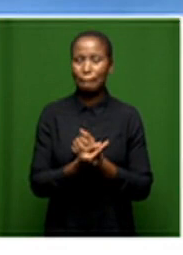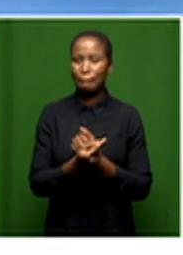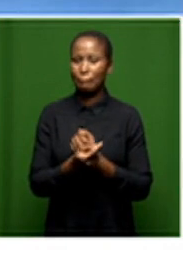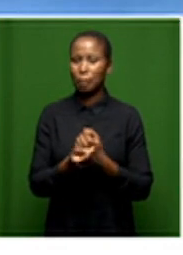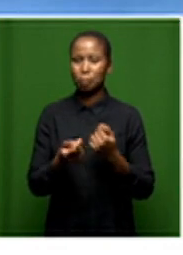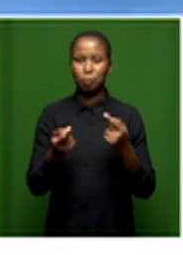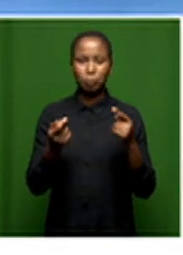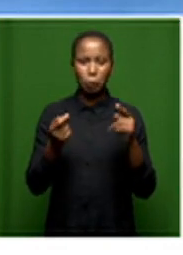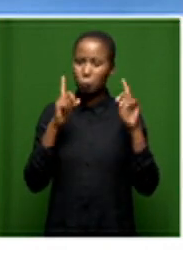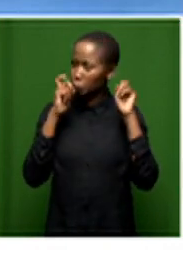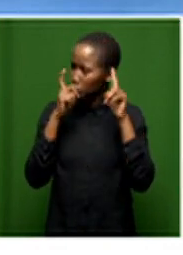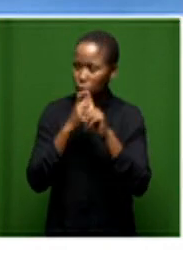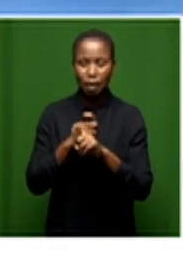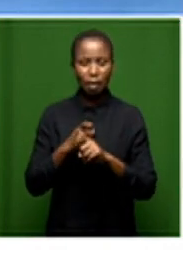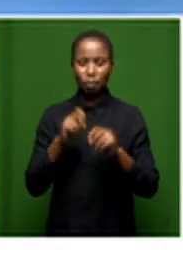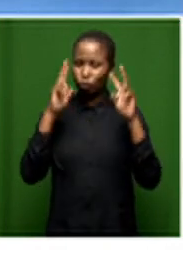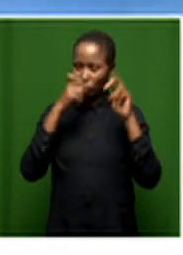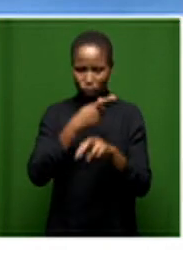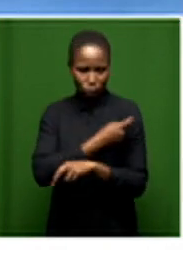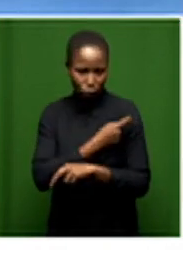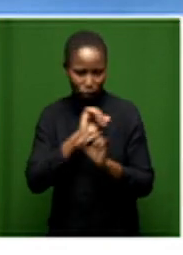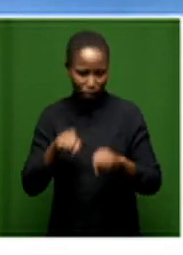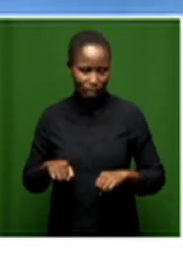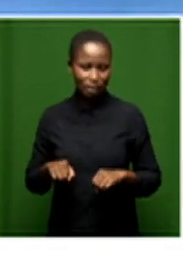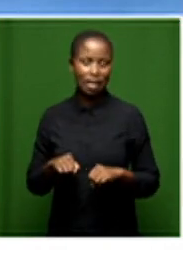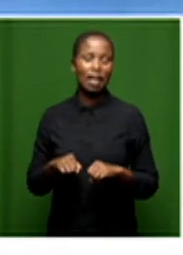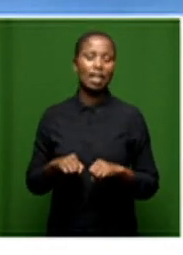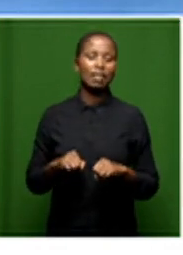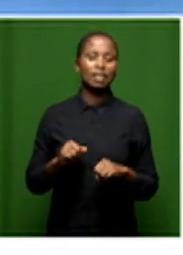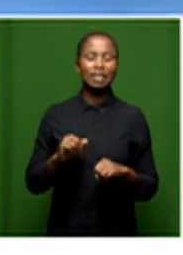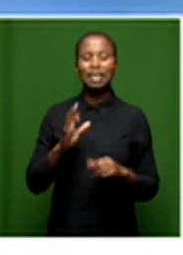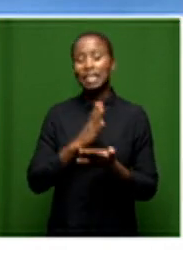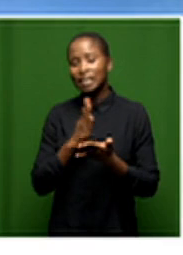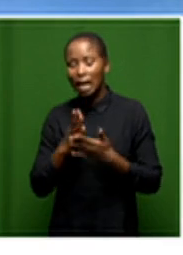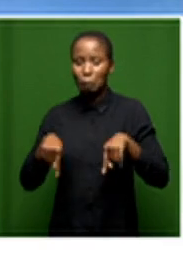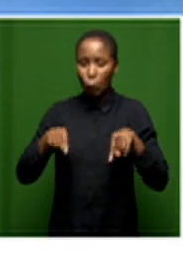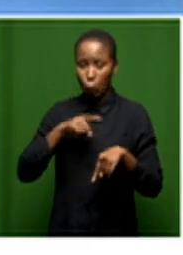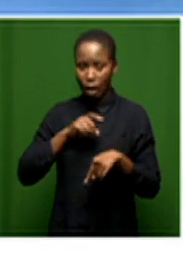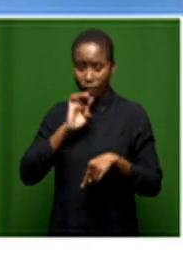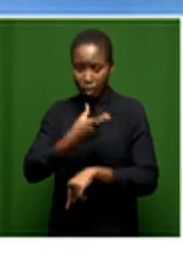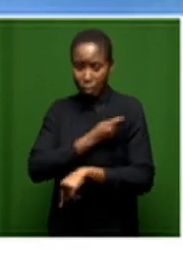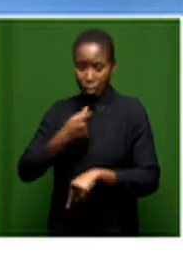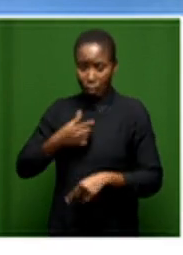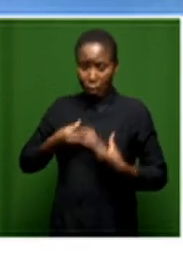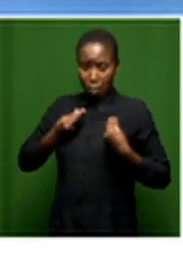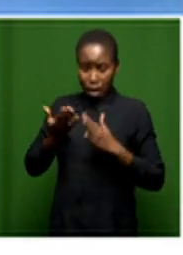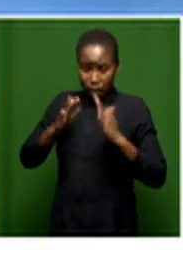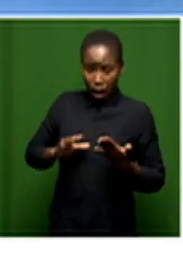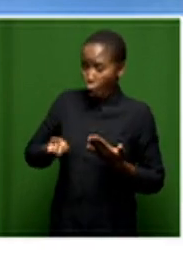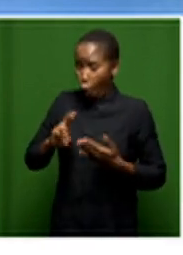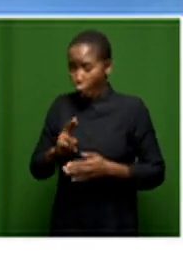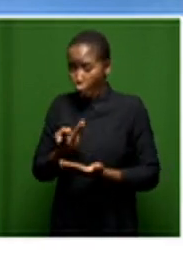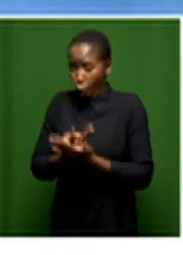complications with COVID. And also that you also don't know what will happen. You may die or you may be hospitalized. And so a